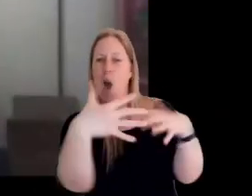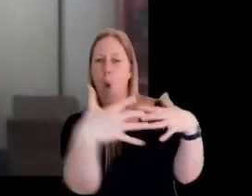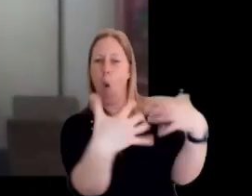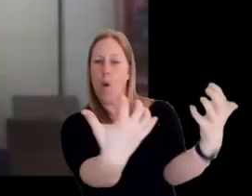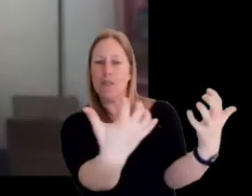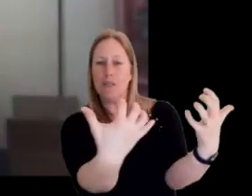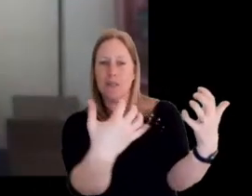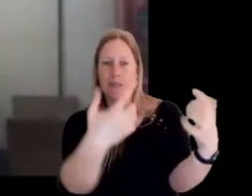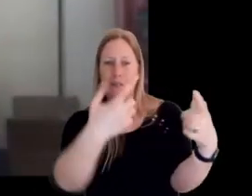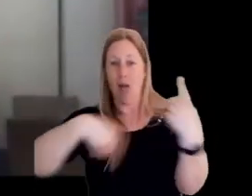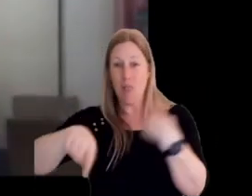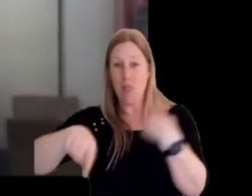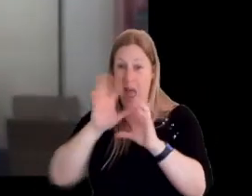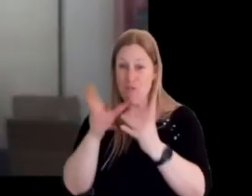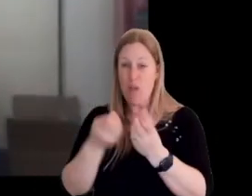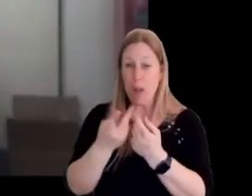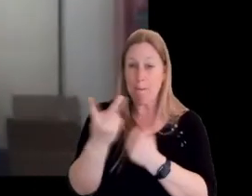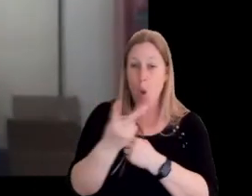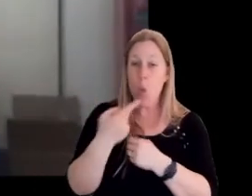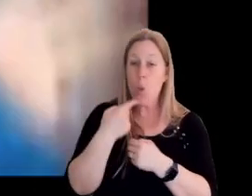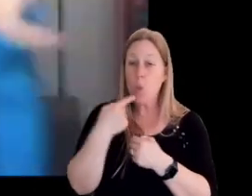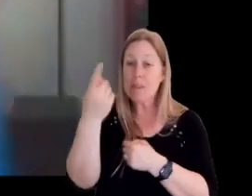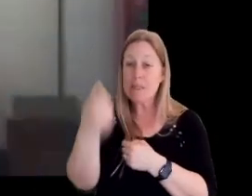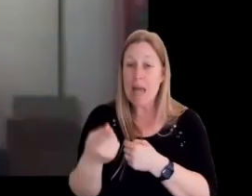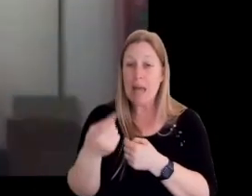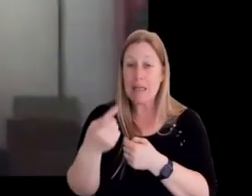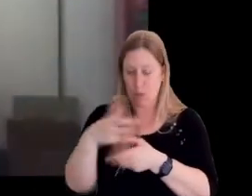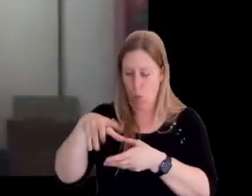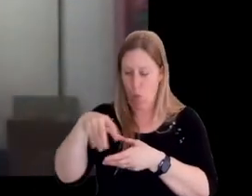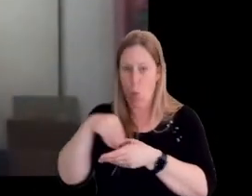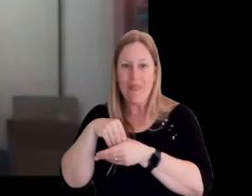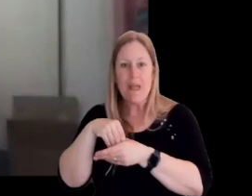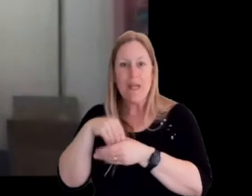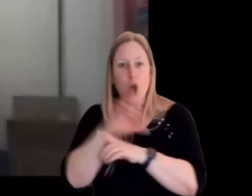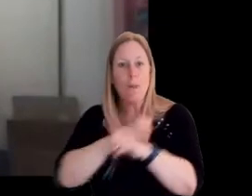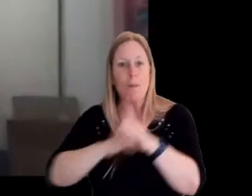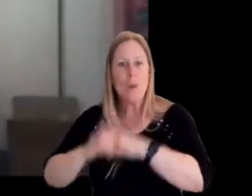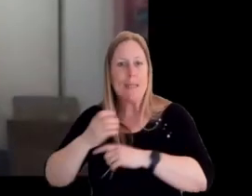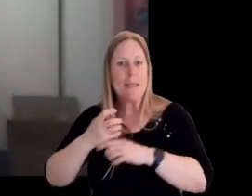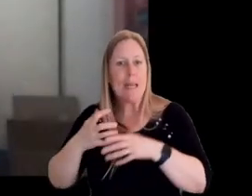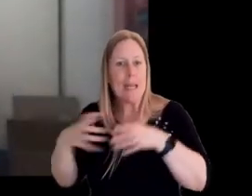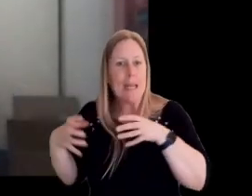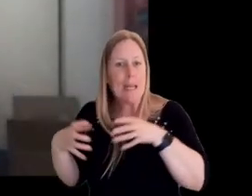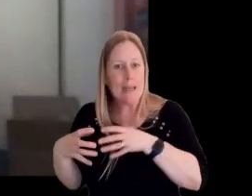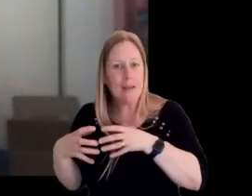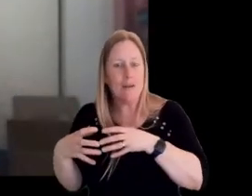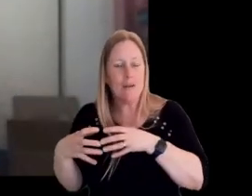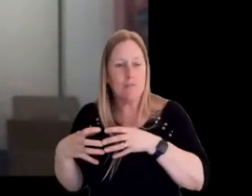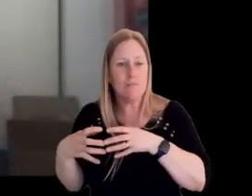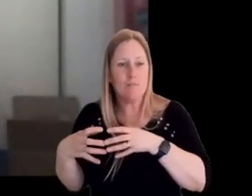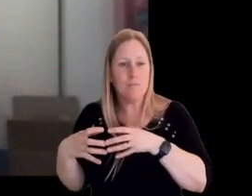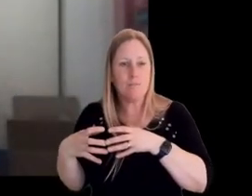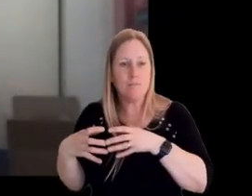external audience. And everything that both of you are saying, this is so like within the community and so